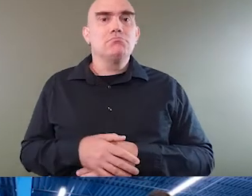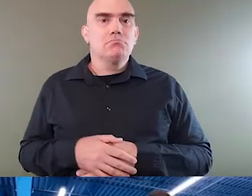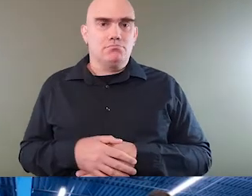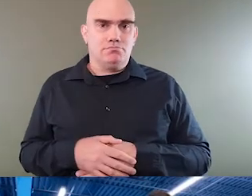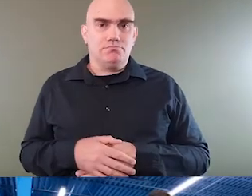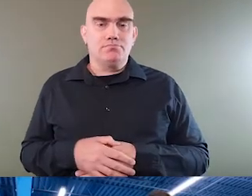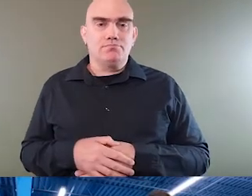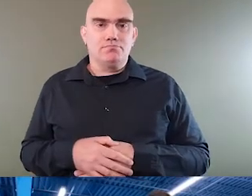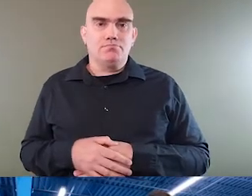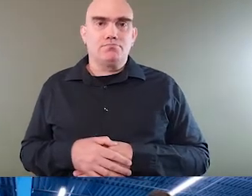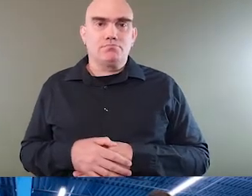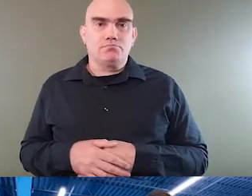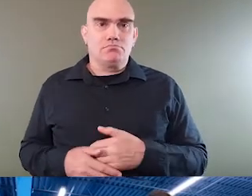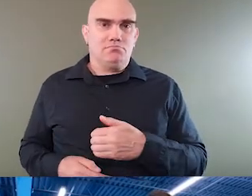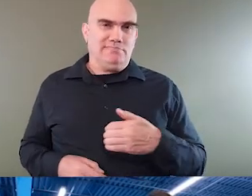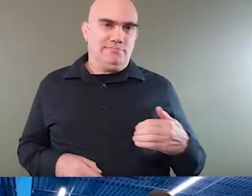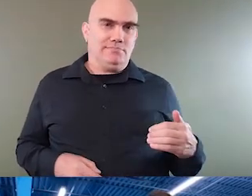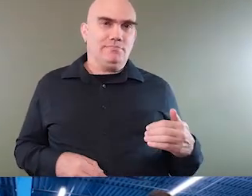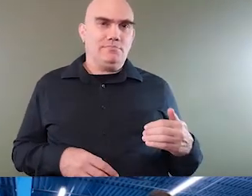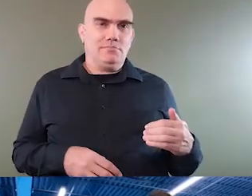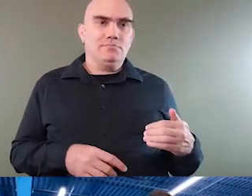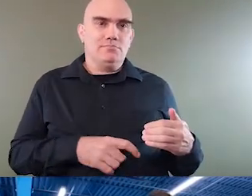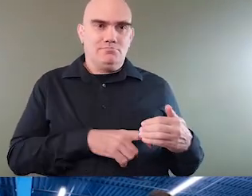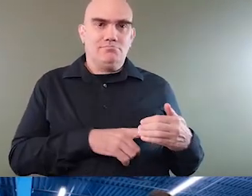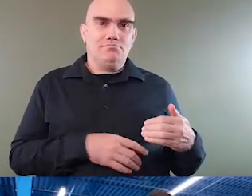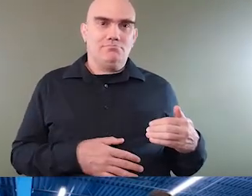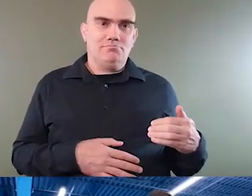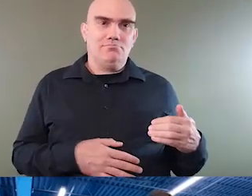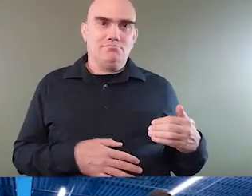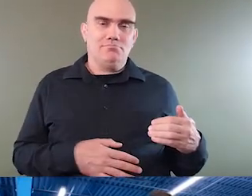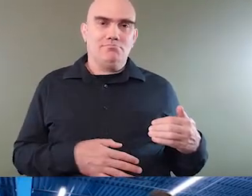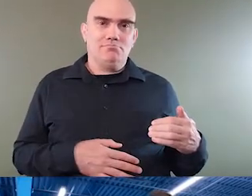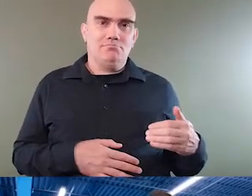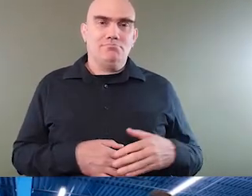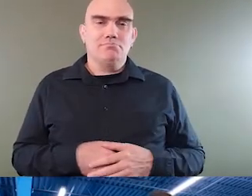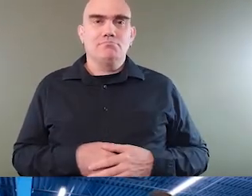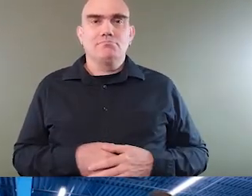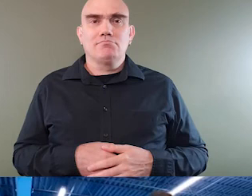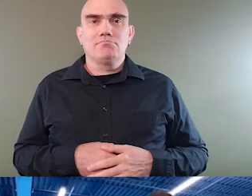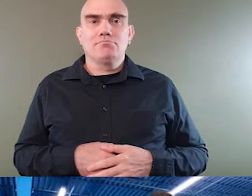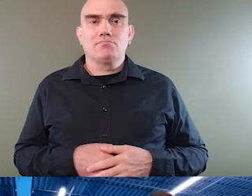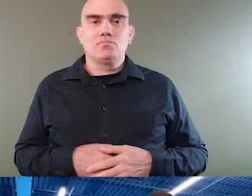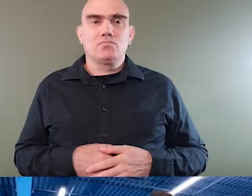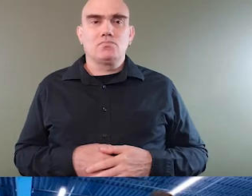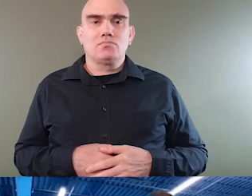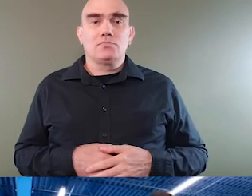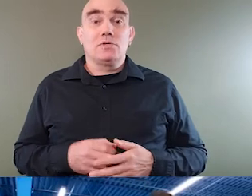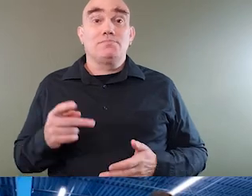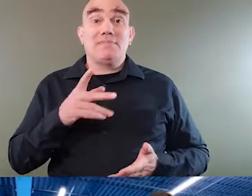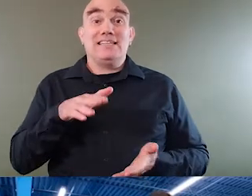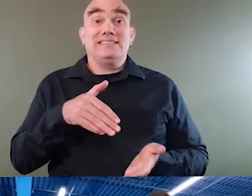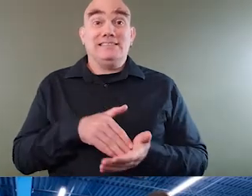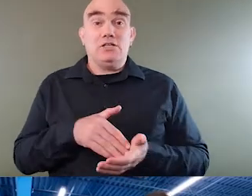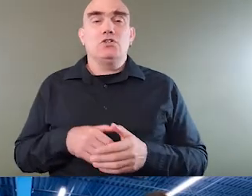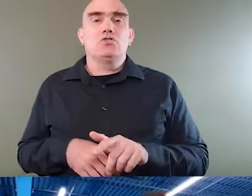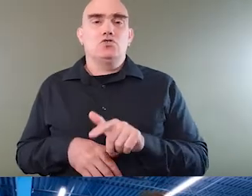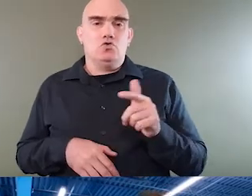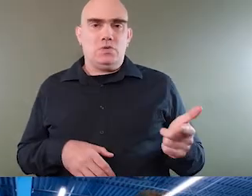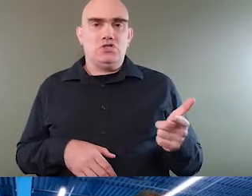From gently back to center.